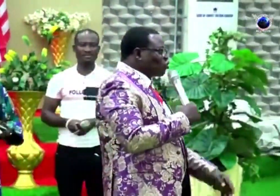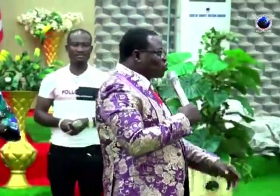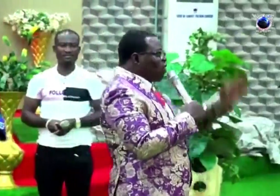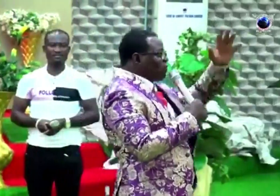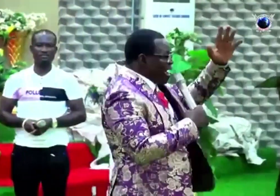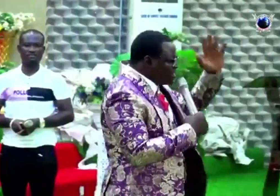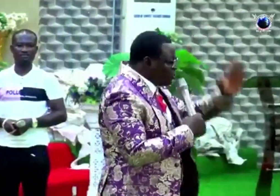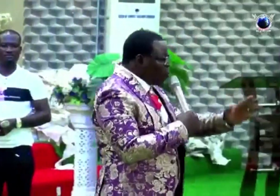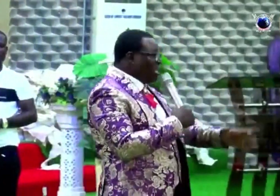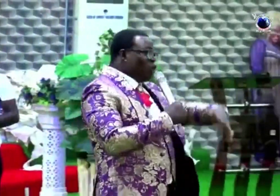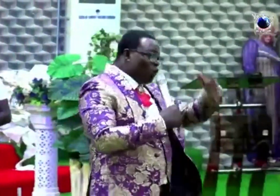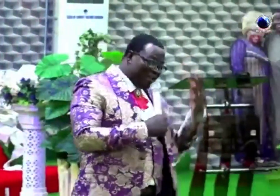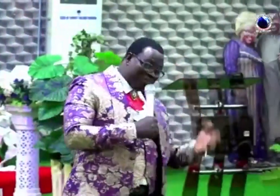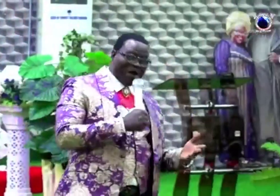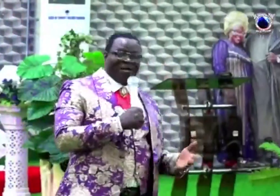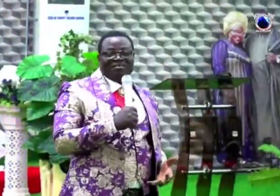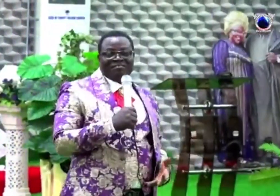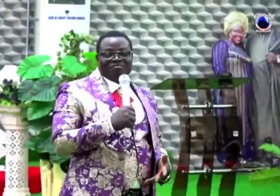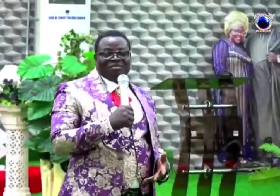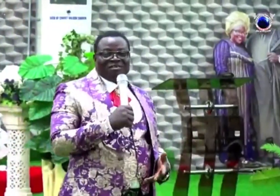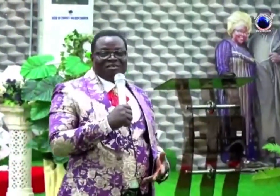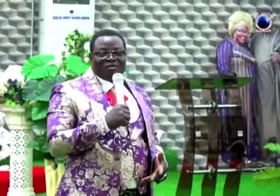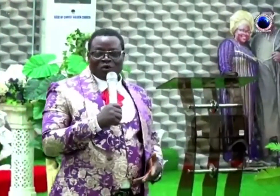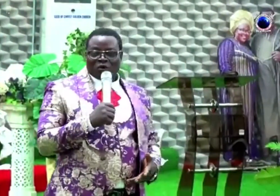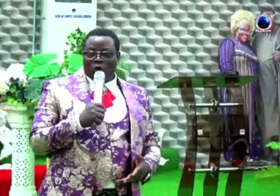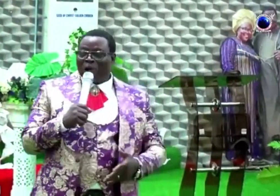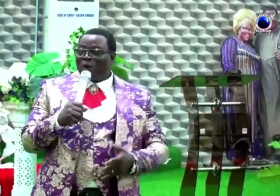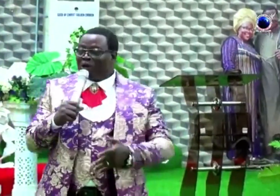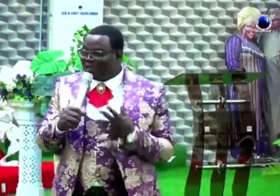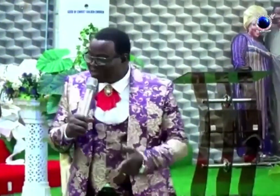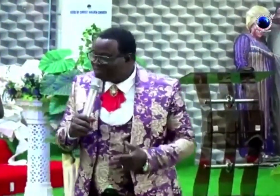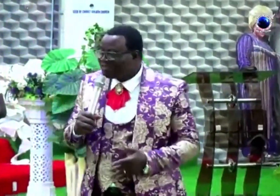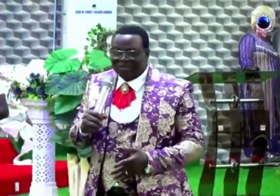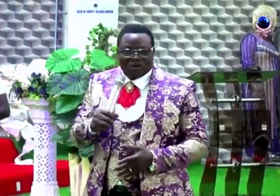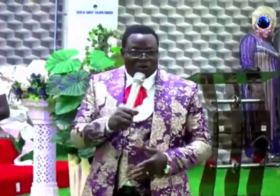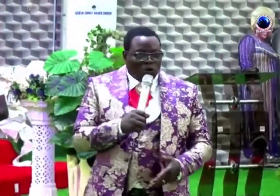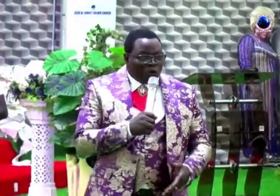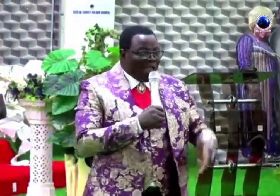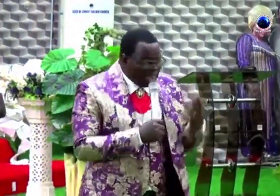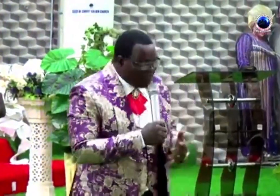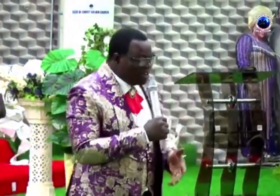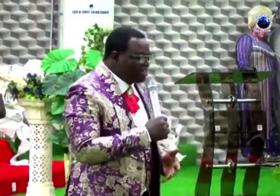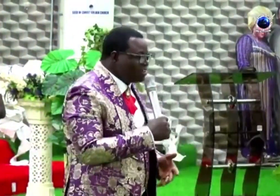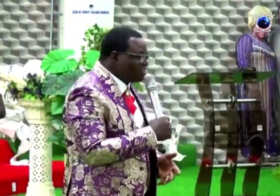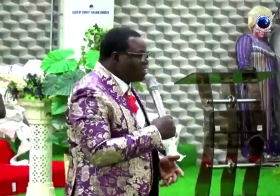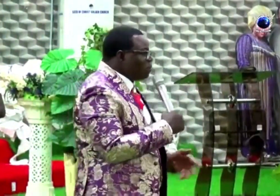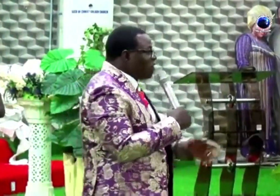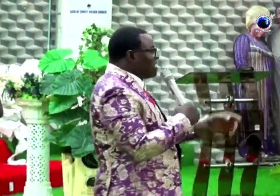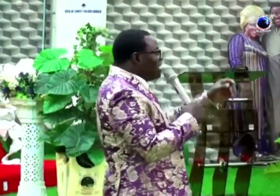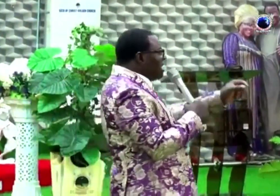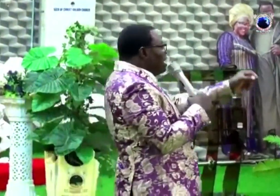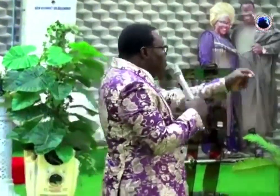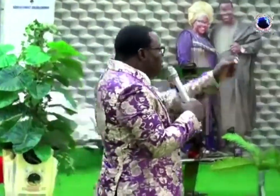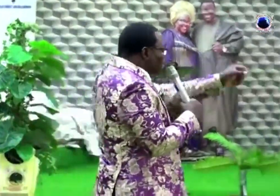ma tele mi. Oh, fi ma di woni o. You become a prophet, you will not know. Mo pe woni. She did not call the prophet. Be anybody. She did not call any